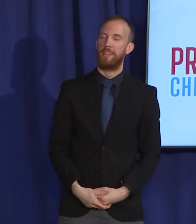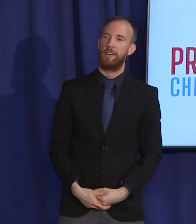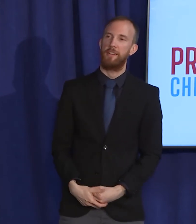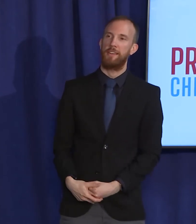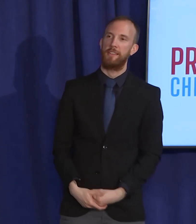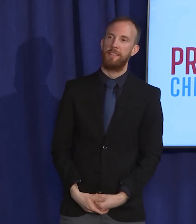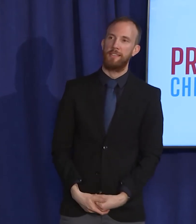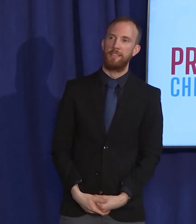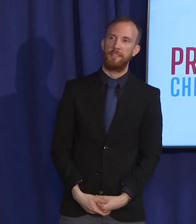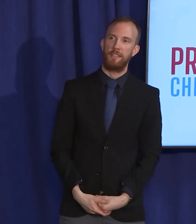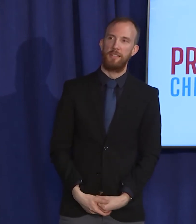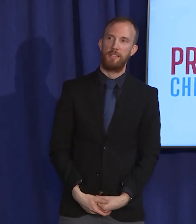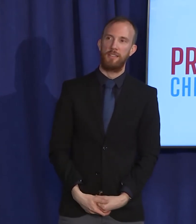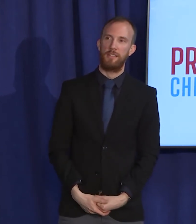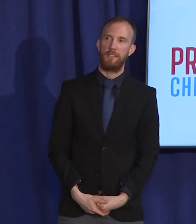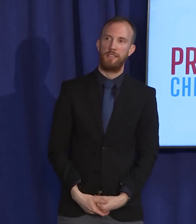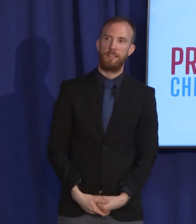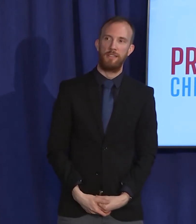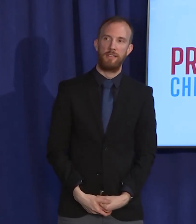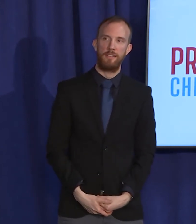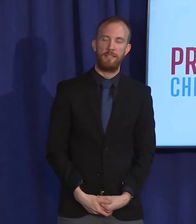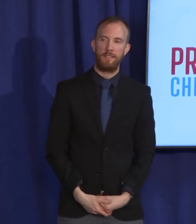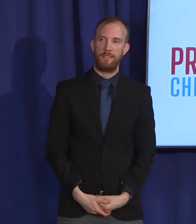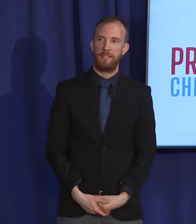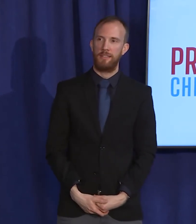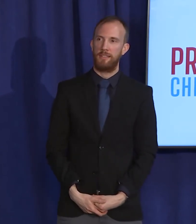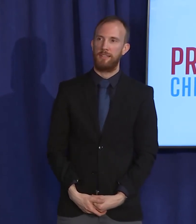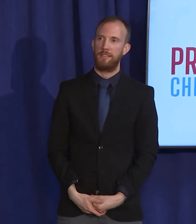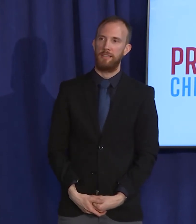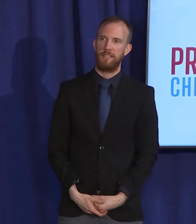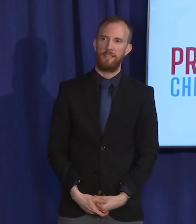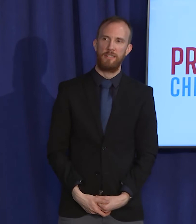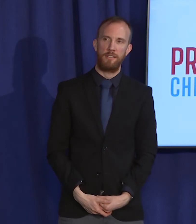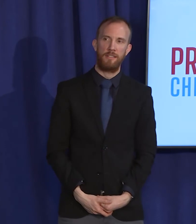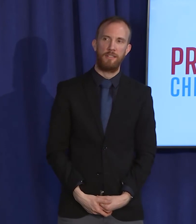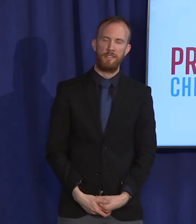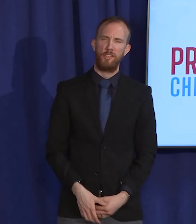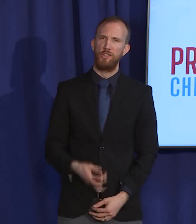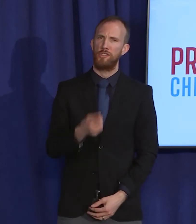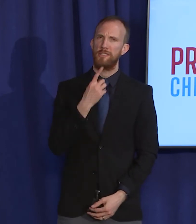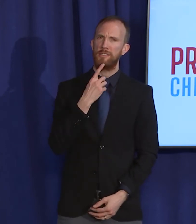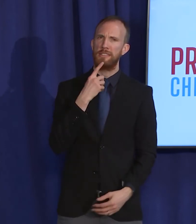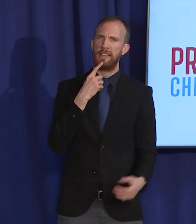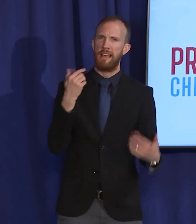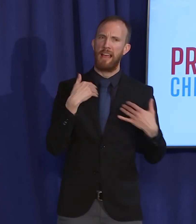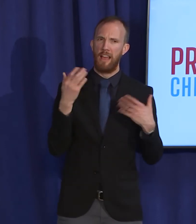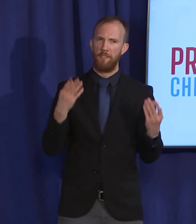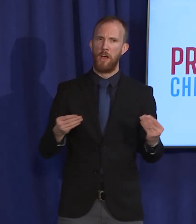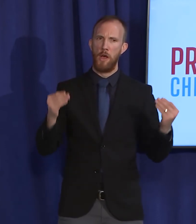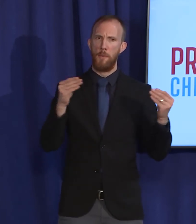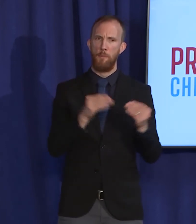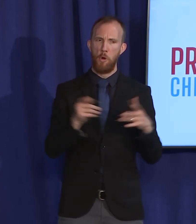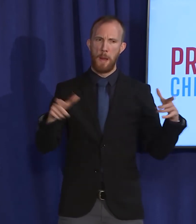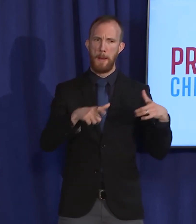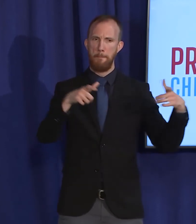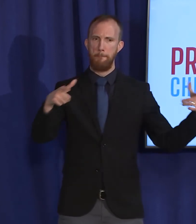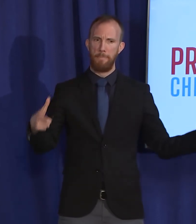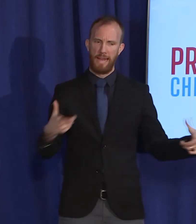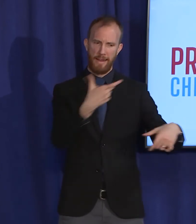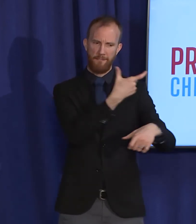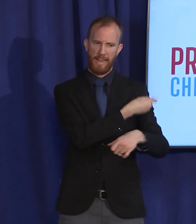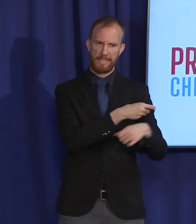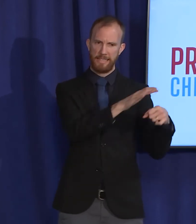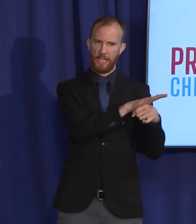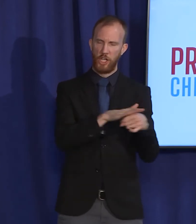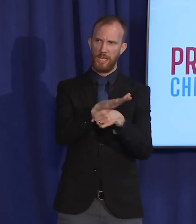that there were going to be more mass vaccination sites when we get more vaccines. Are they going to be operated by Prism Health? They were announced in